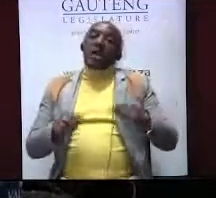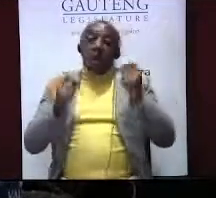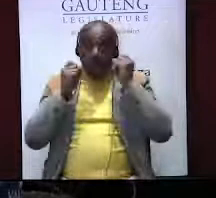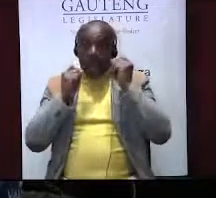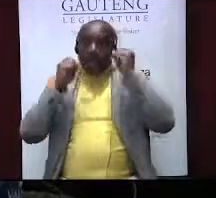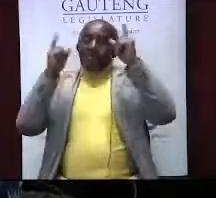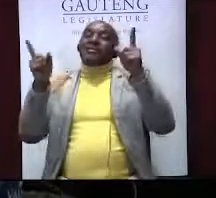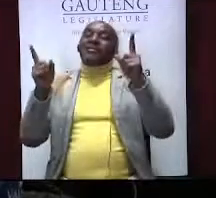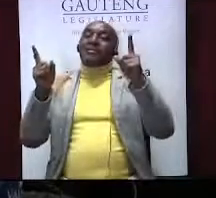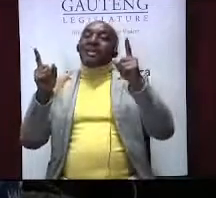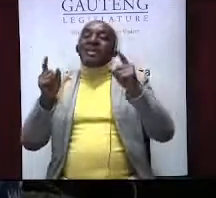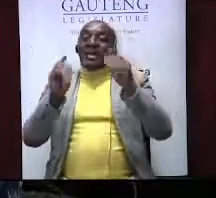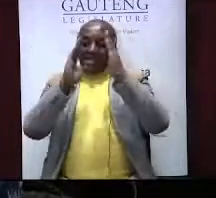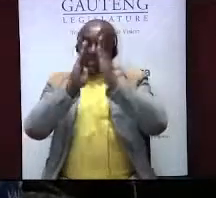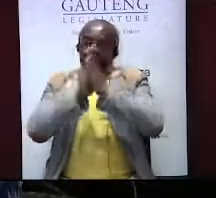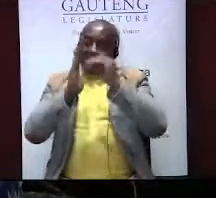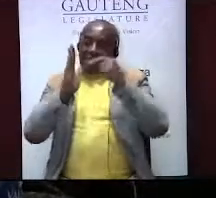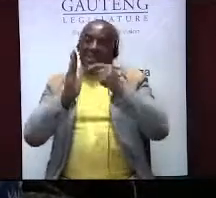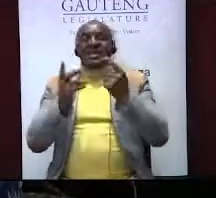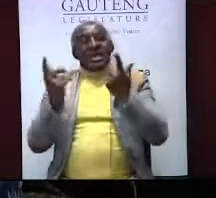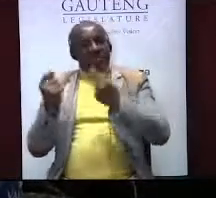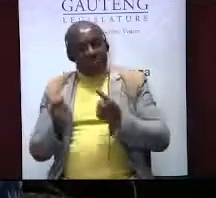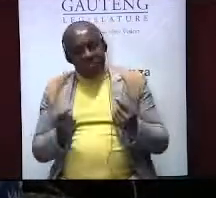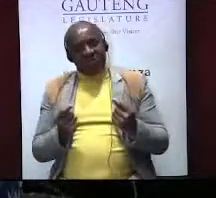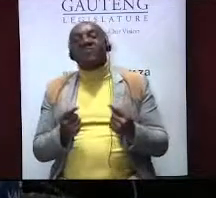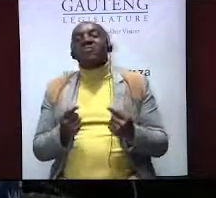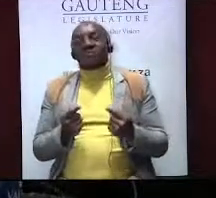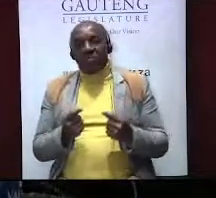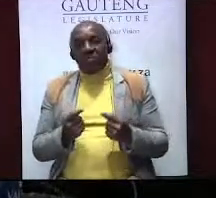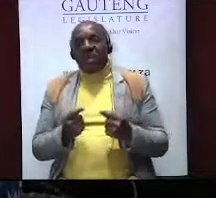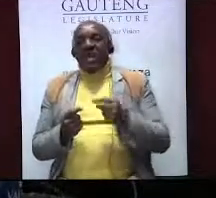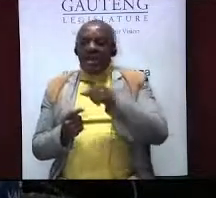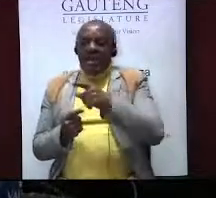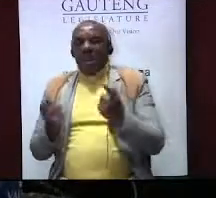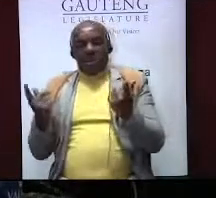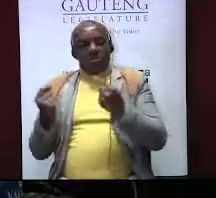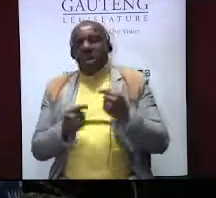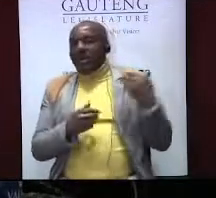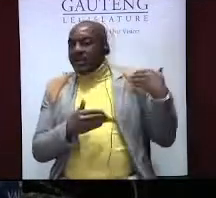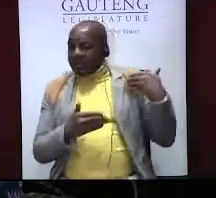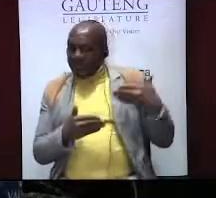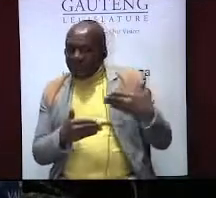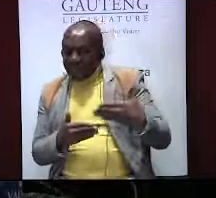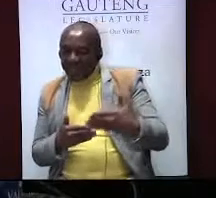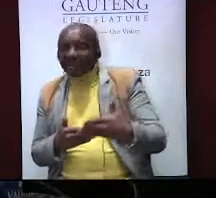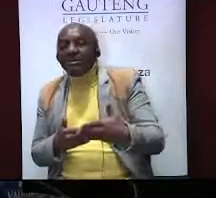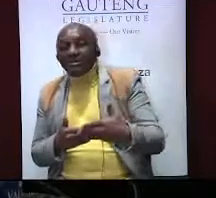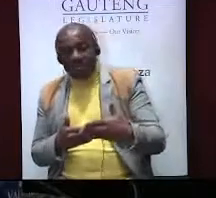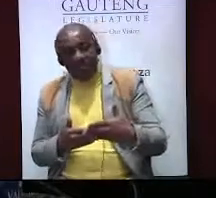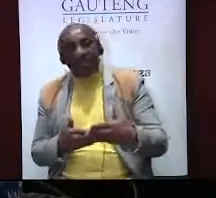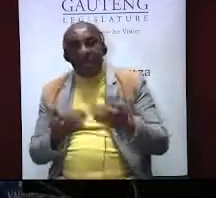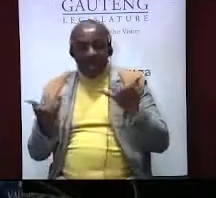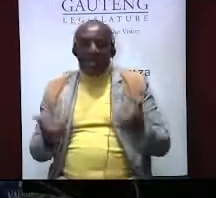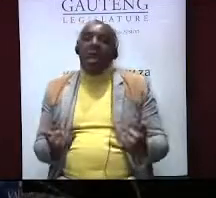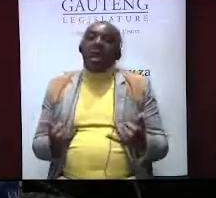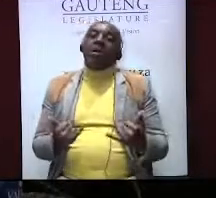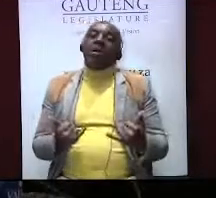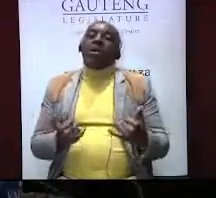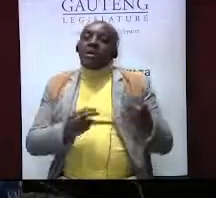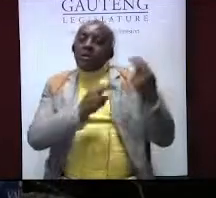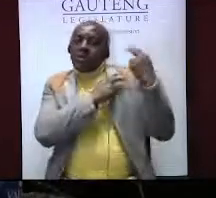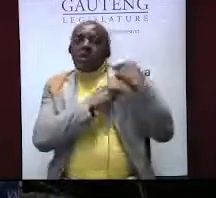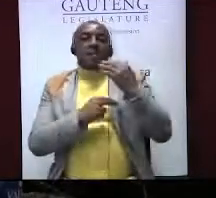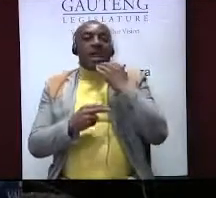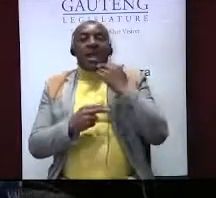realizing that the church is doing it, and they have been doing it. It's a matter of government now working